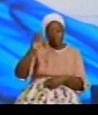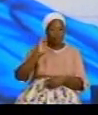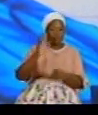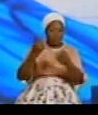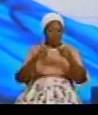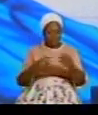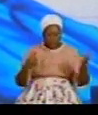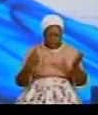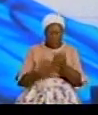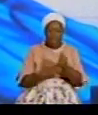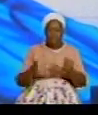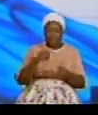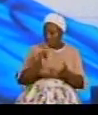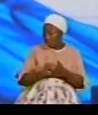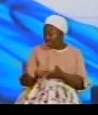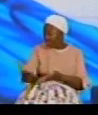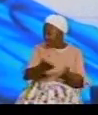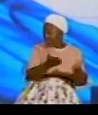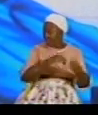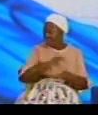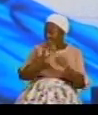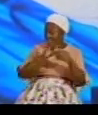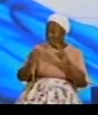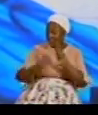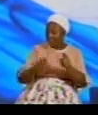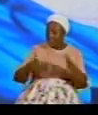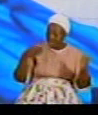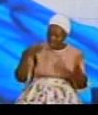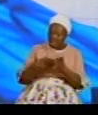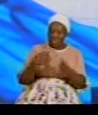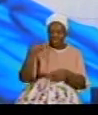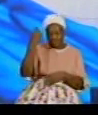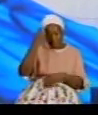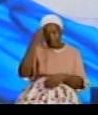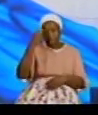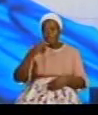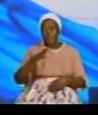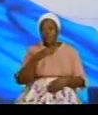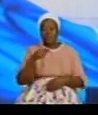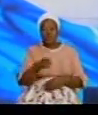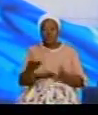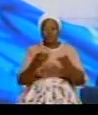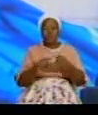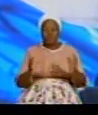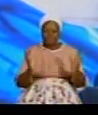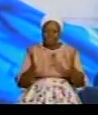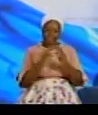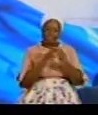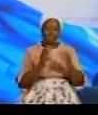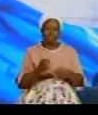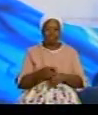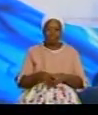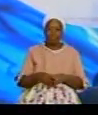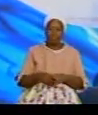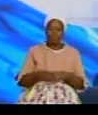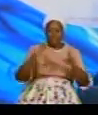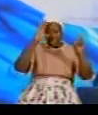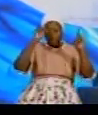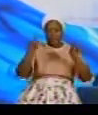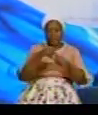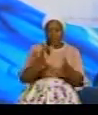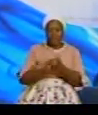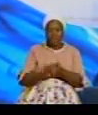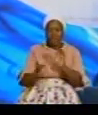him. He's teaching the people against the government. They wanted to trap him. If you're like that, you're not